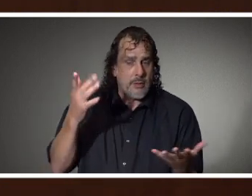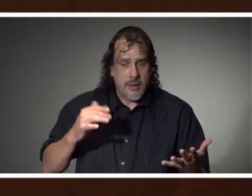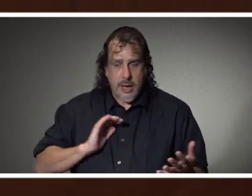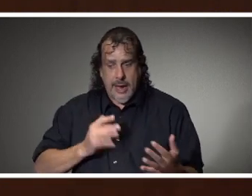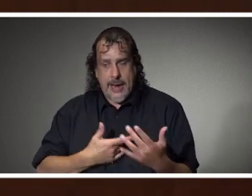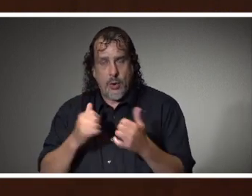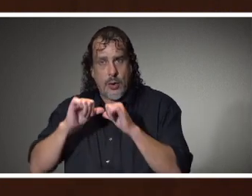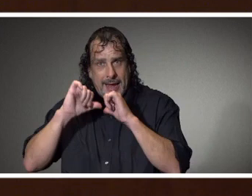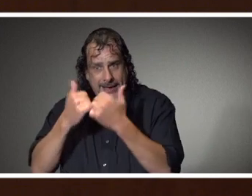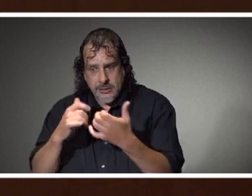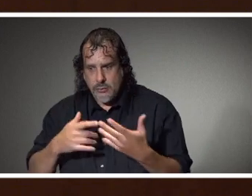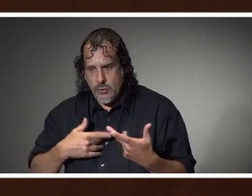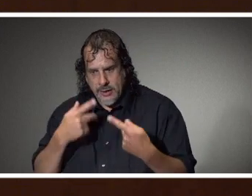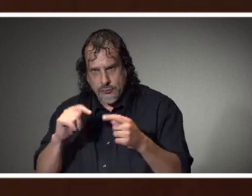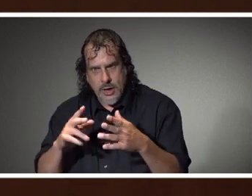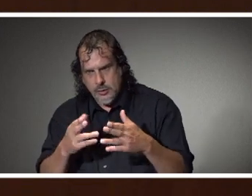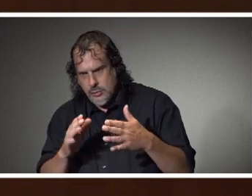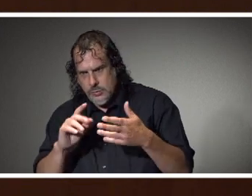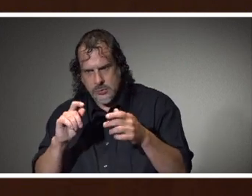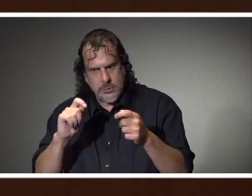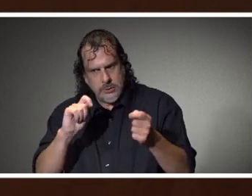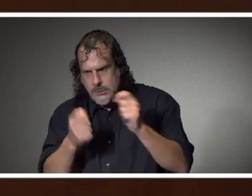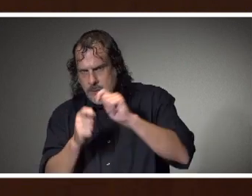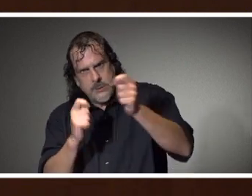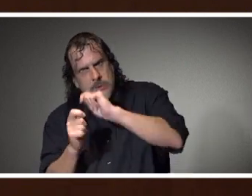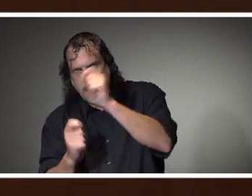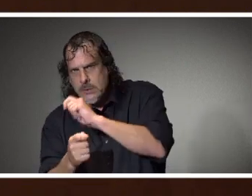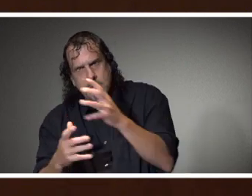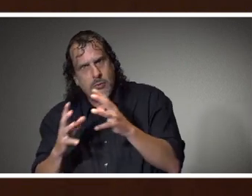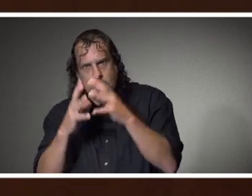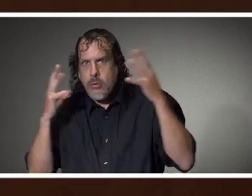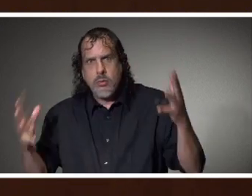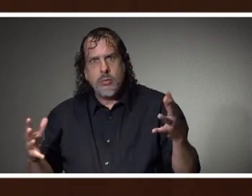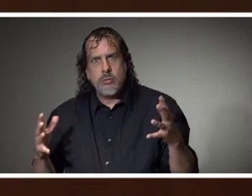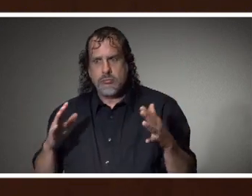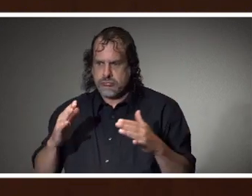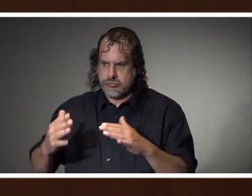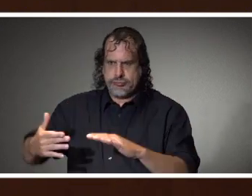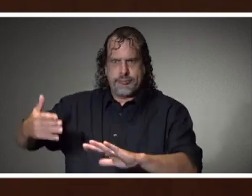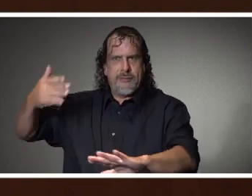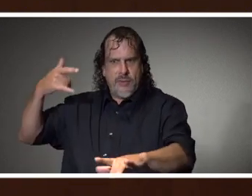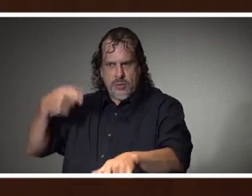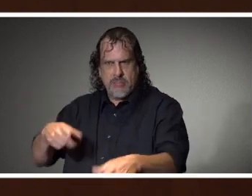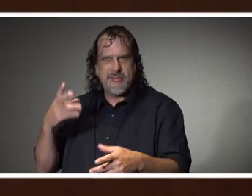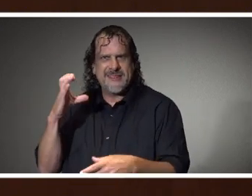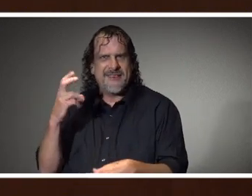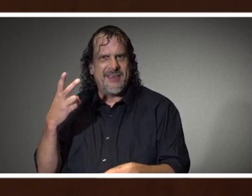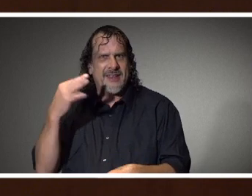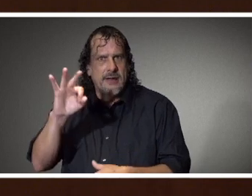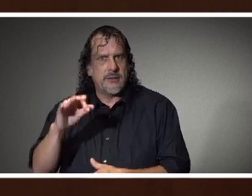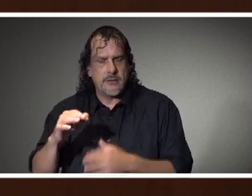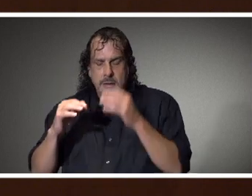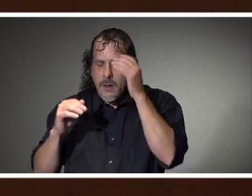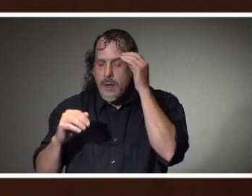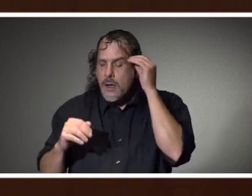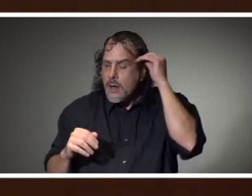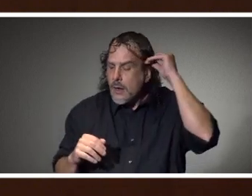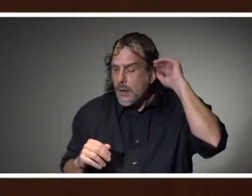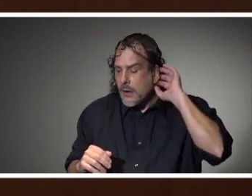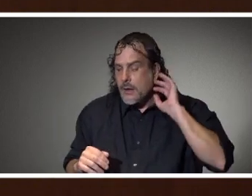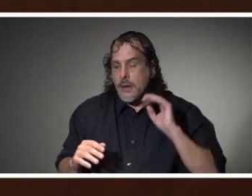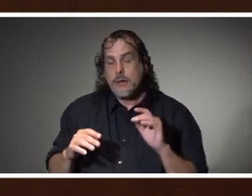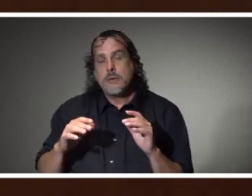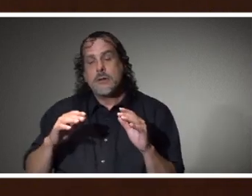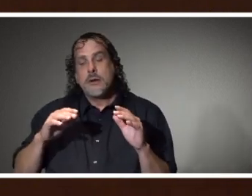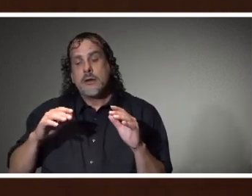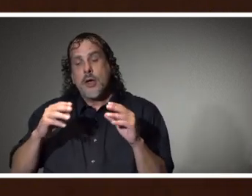health equity office. We are reinvesting in that and have been well before this. And combating health disparities with